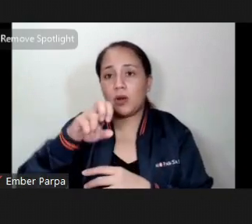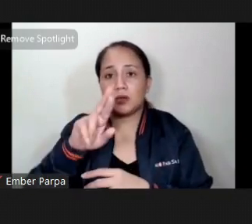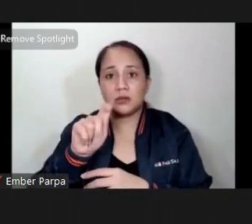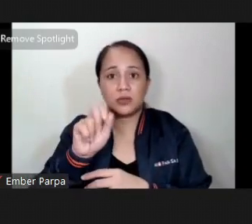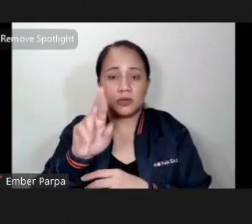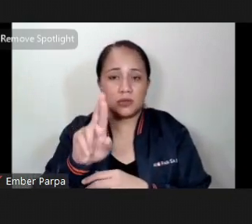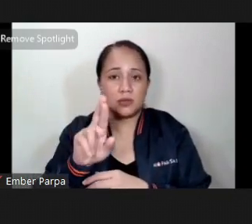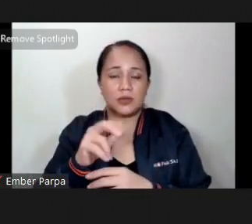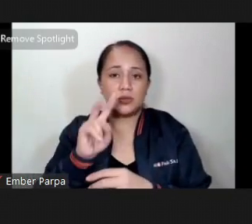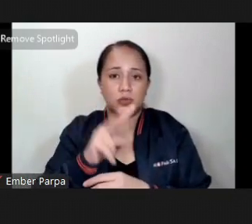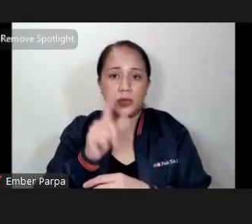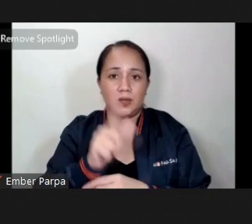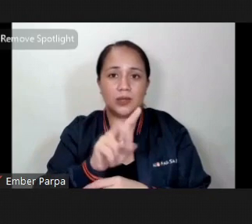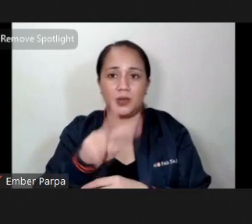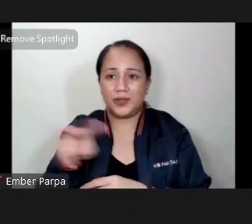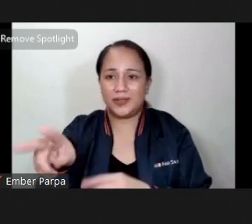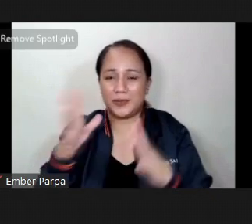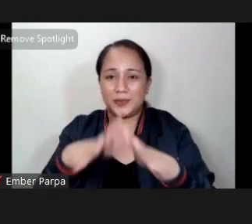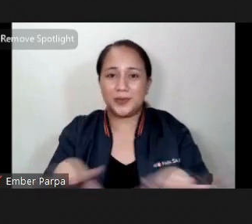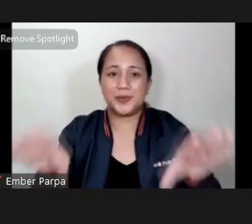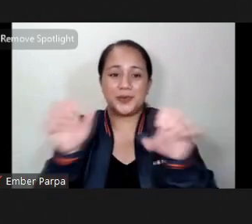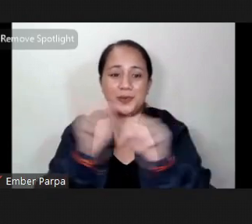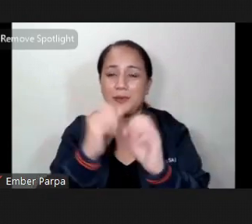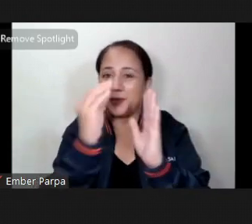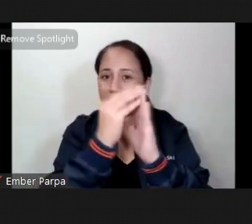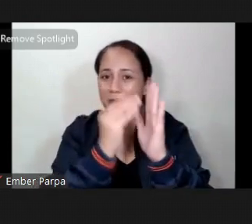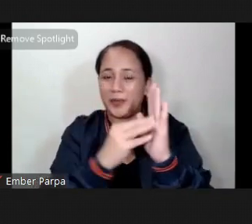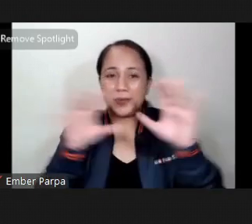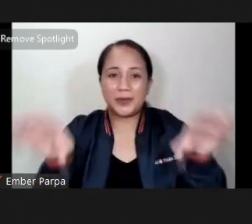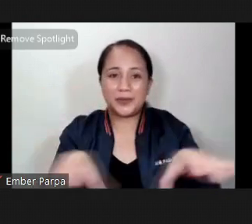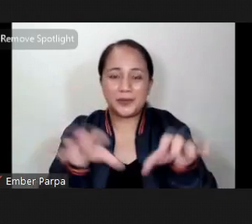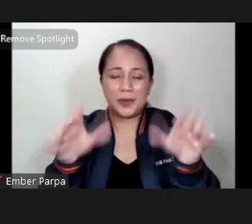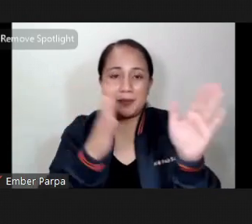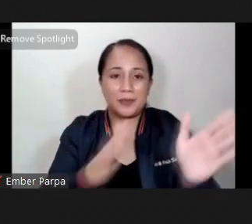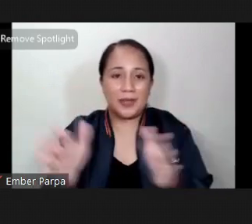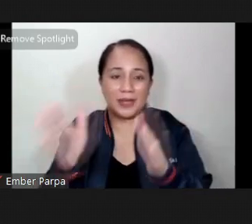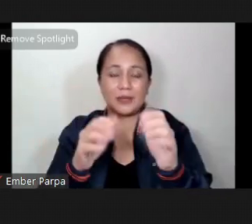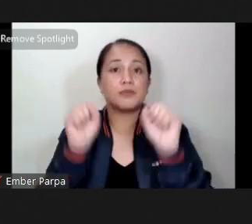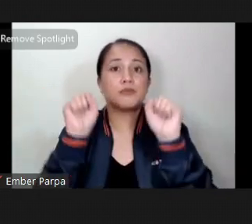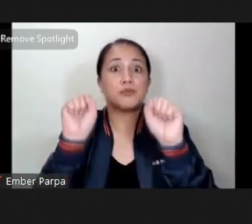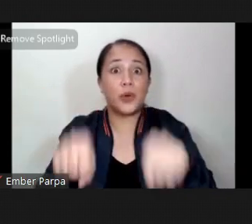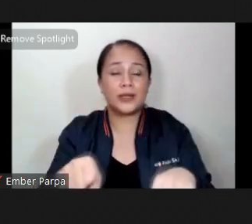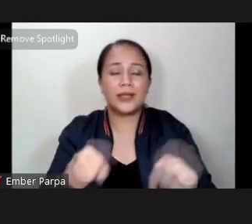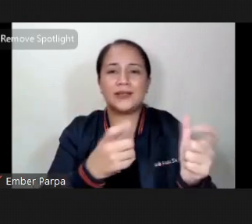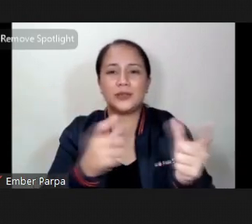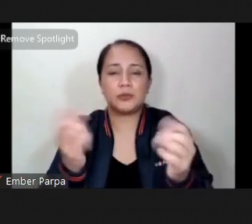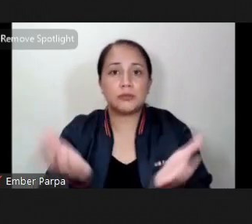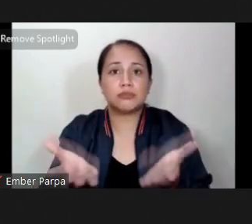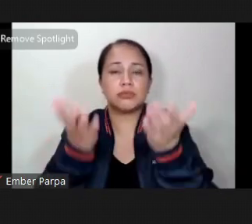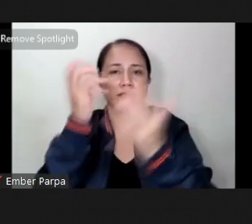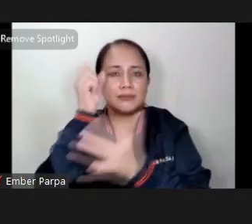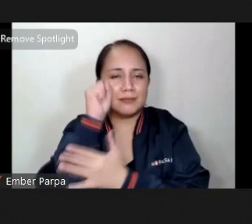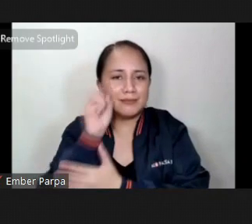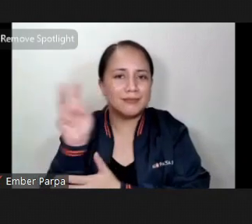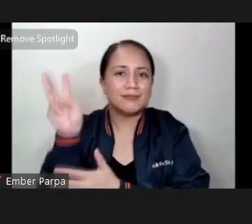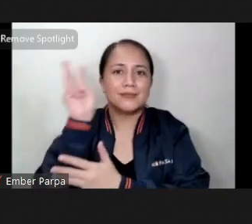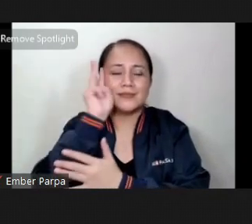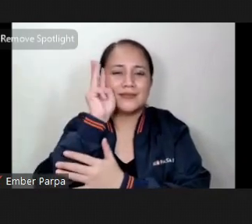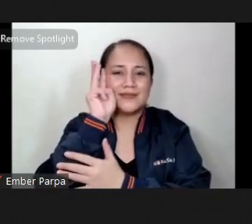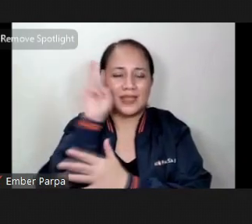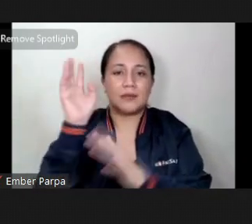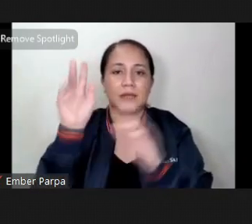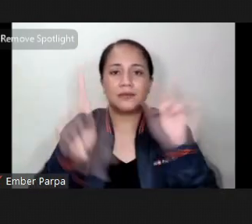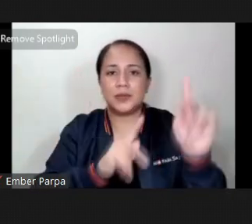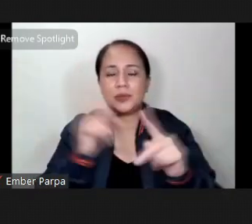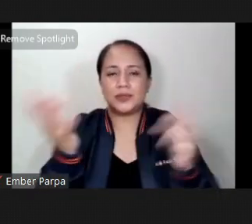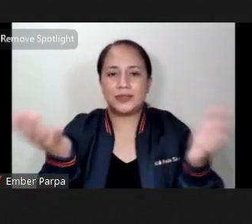po natatapos ang ating mga listahan ng aktibidad at plano na maaari natin gawin upang ma-raise yung awareness ng mga tao